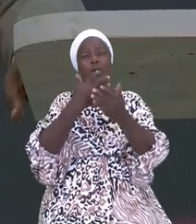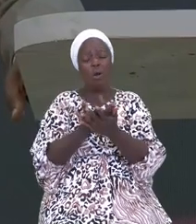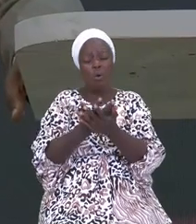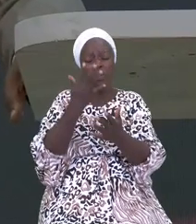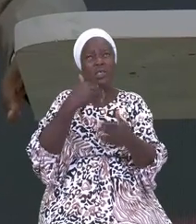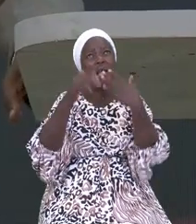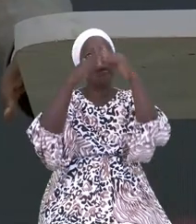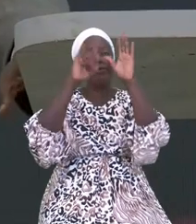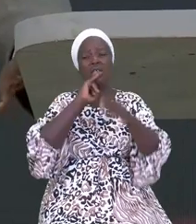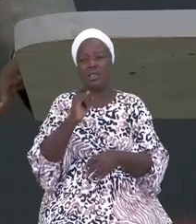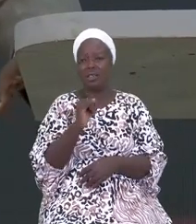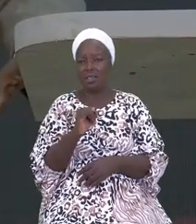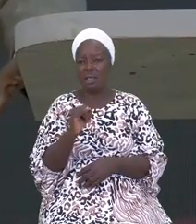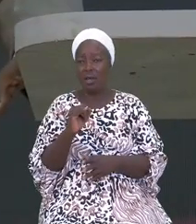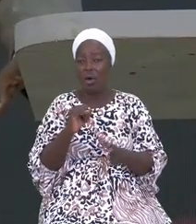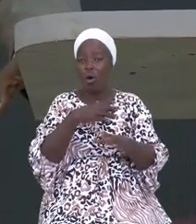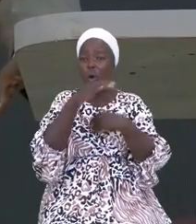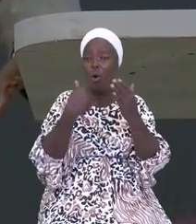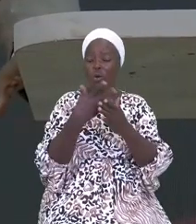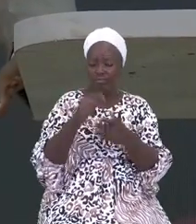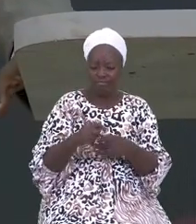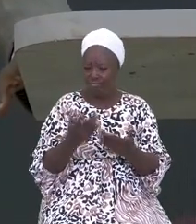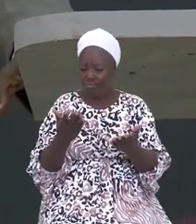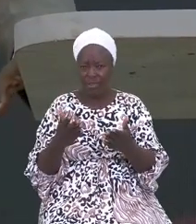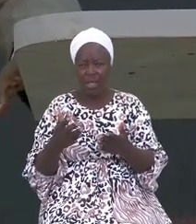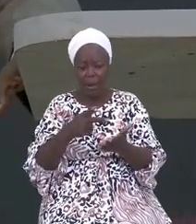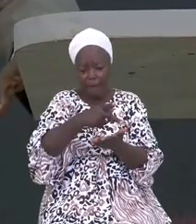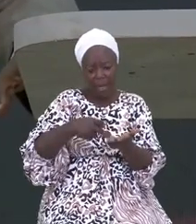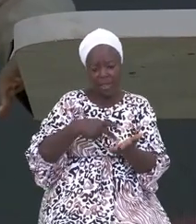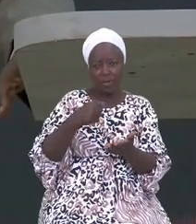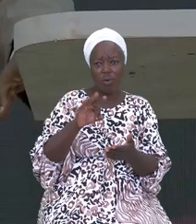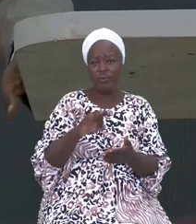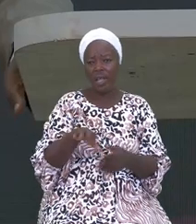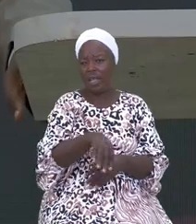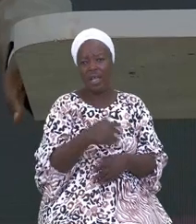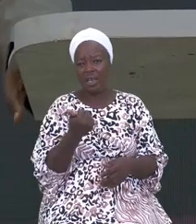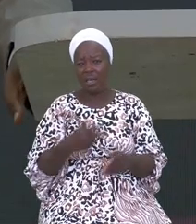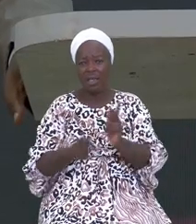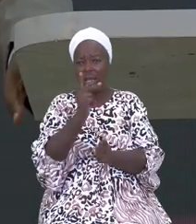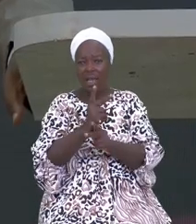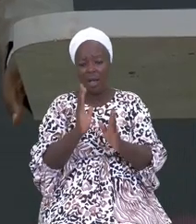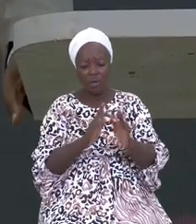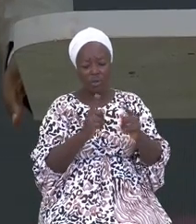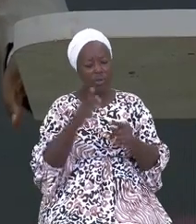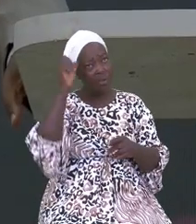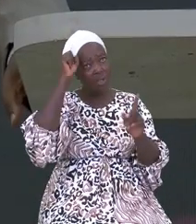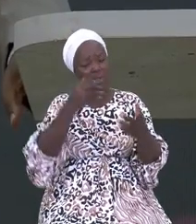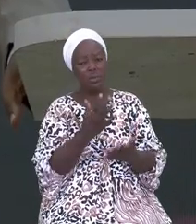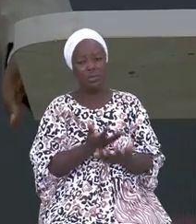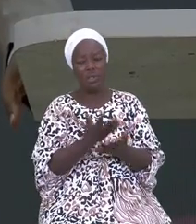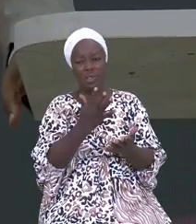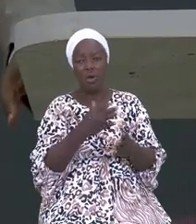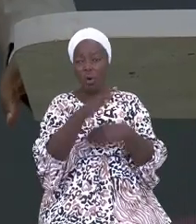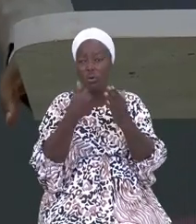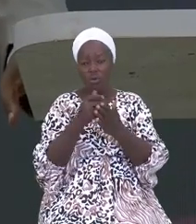is. All the spare parts of every car, according to his riches. All the spare